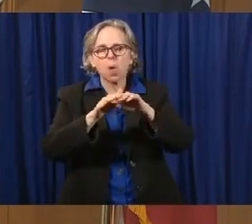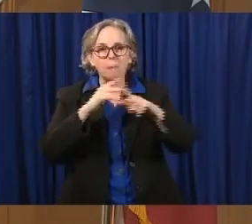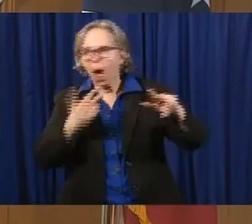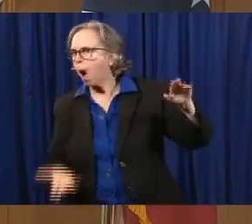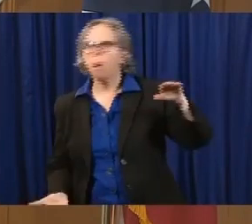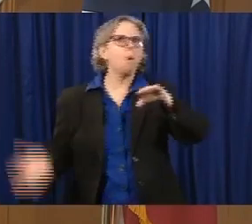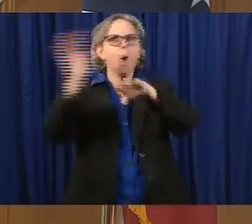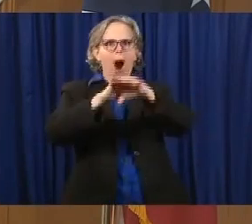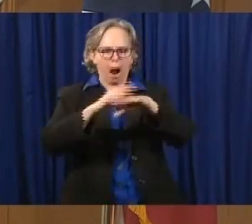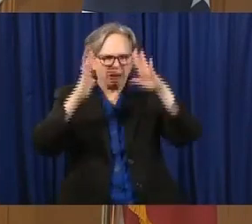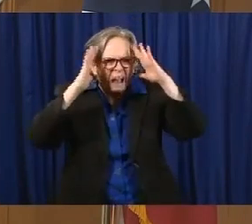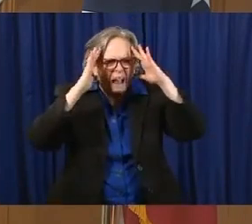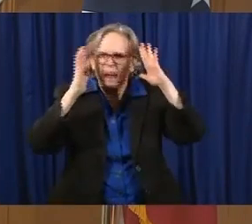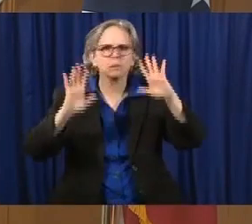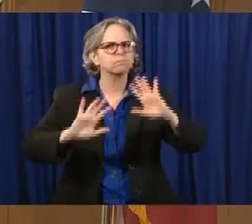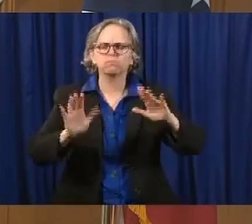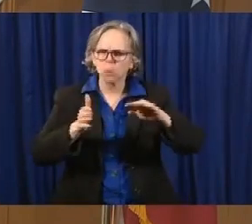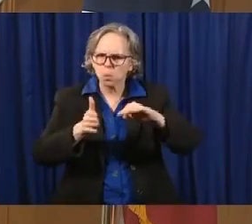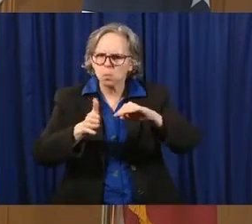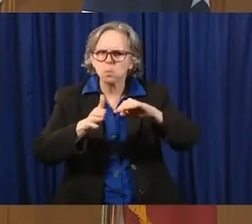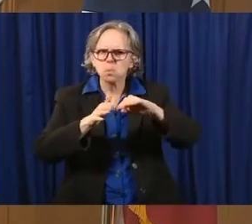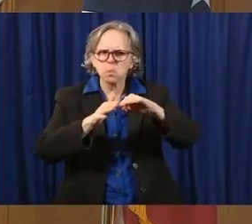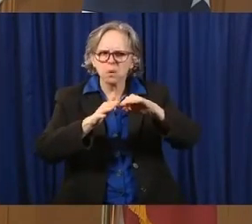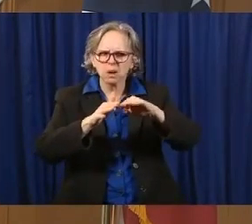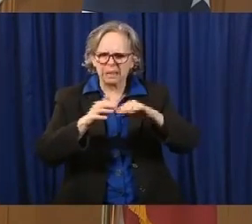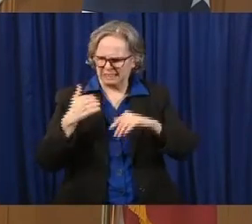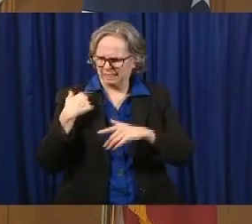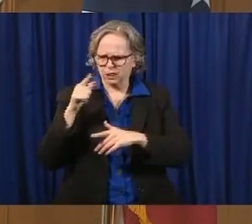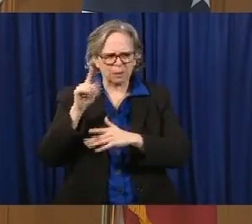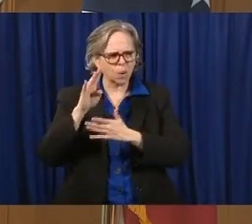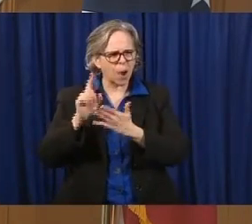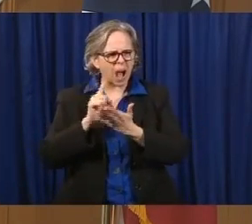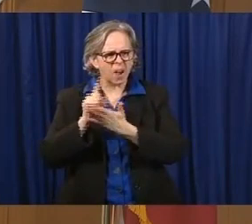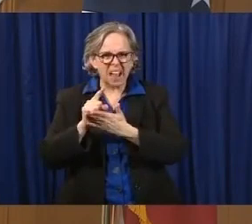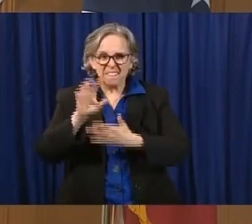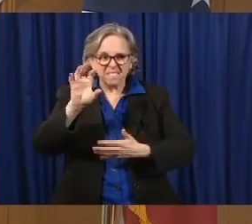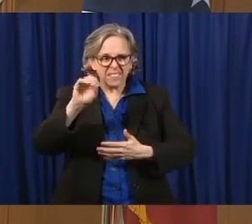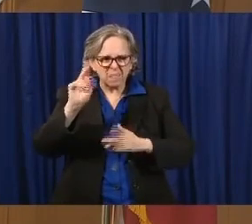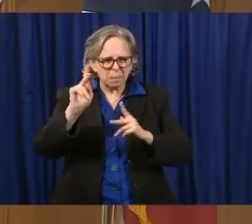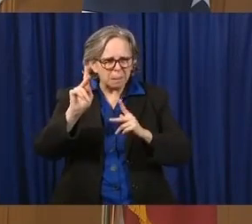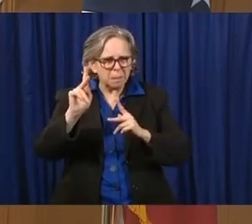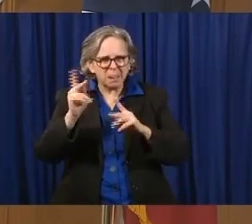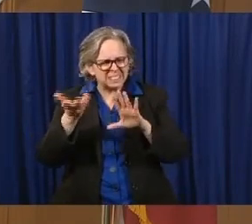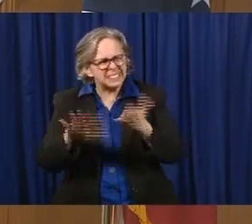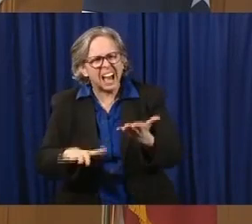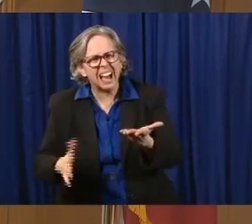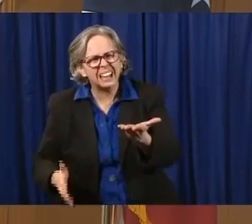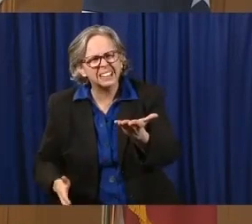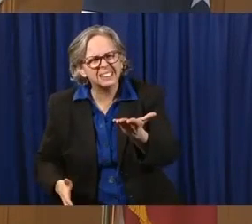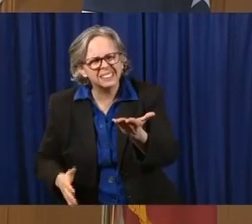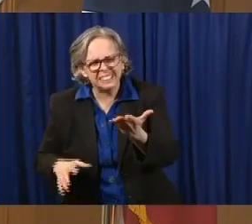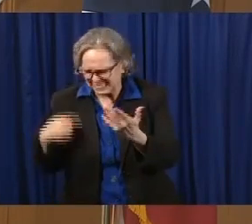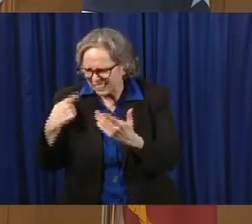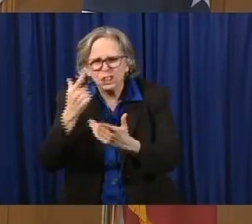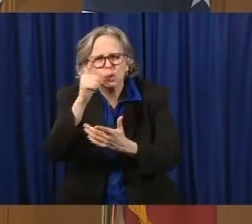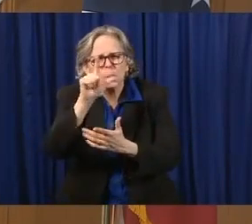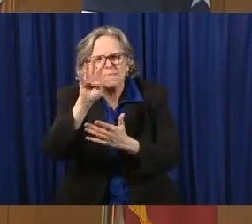But the truth is, we lost 50 people in the last 24 hours. You know, 50 of our citizens died.